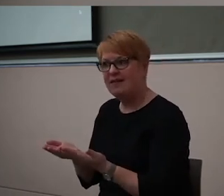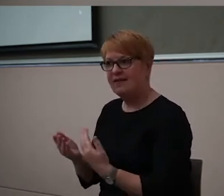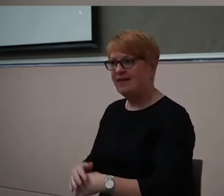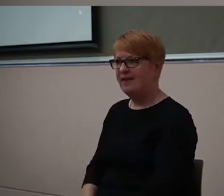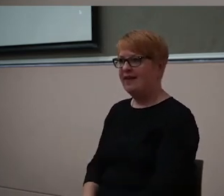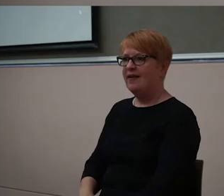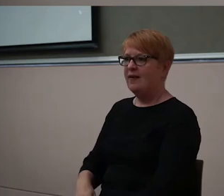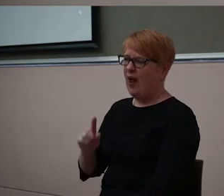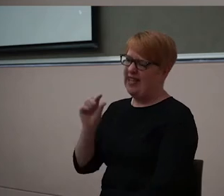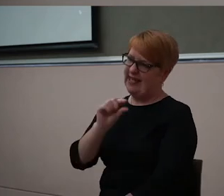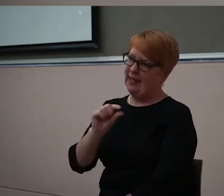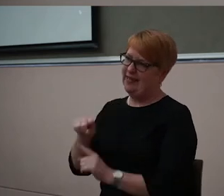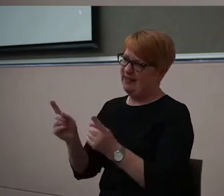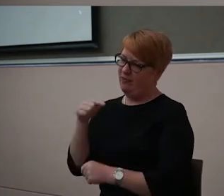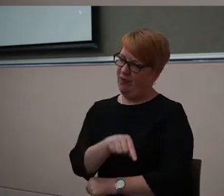but still.